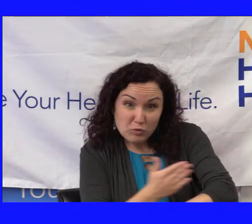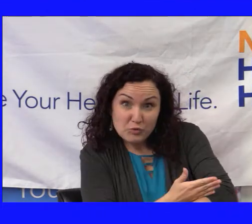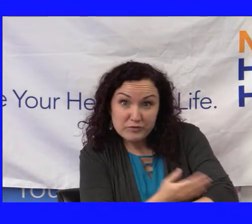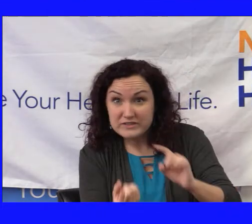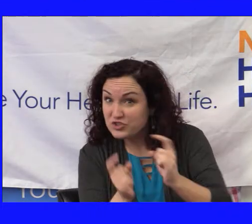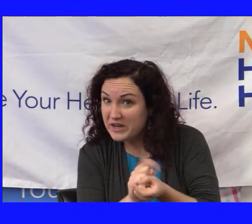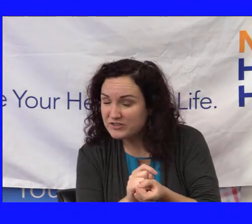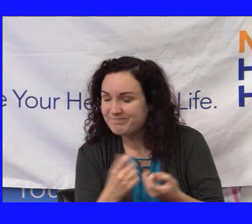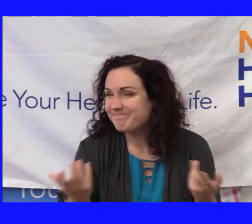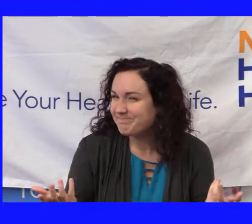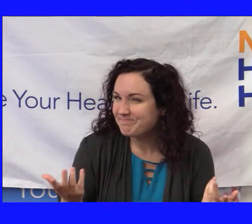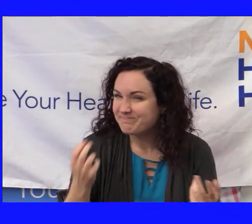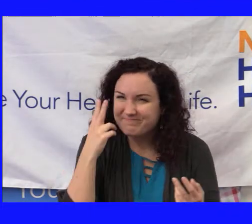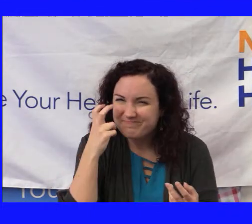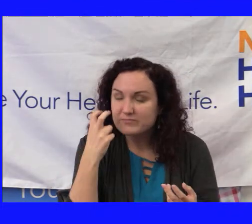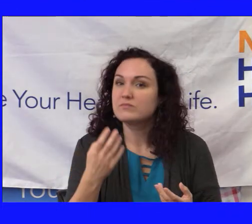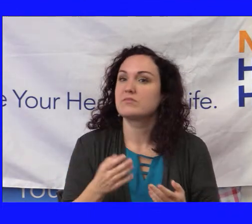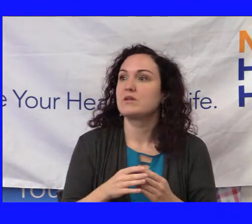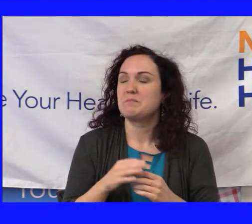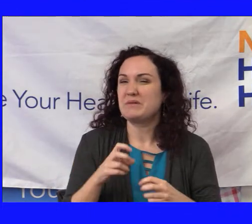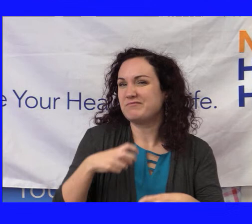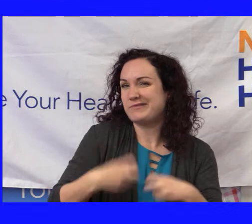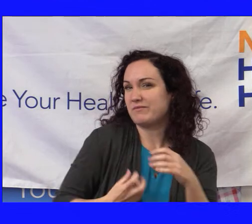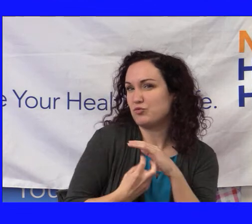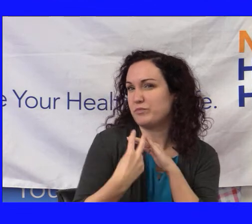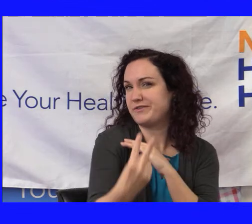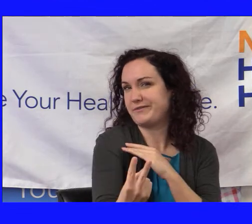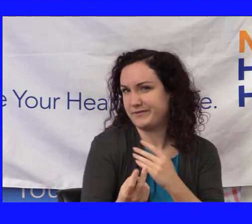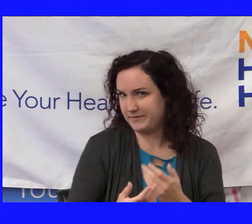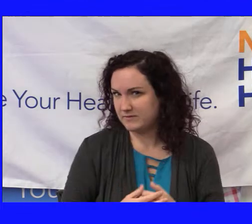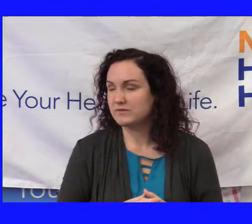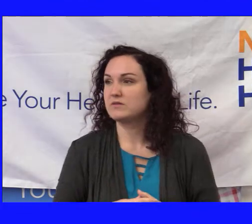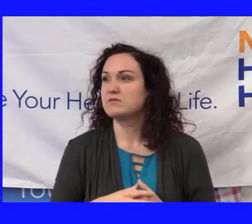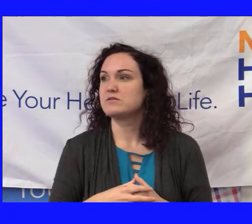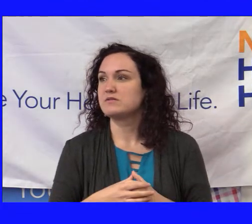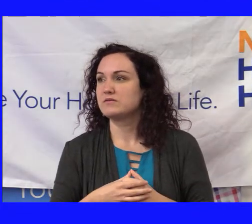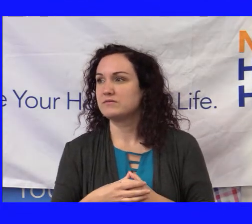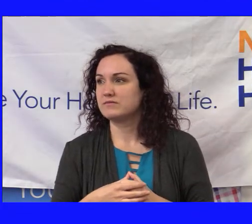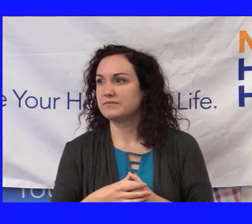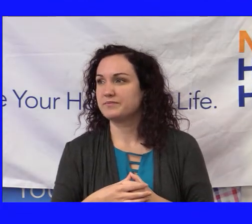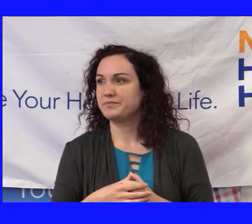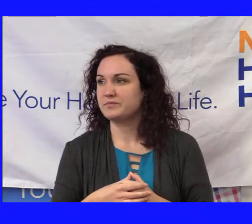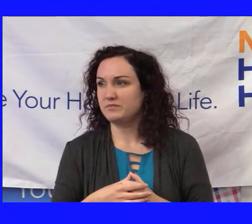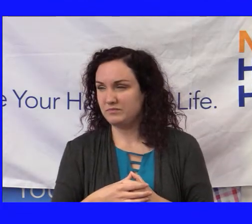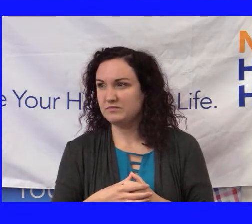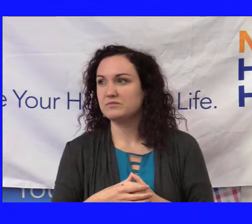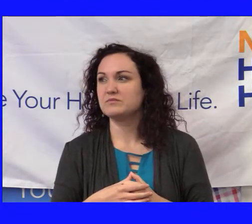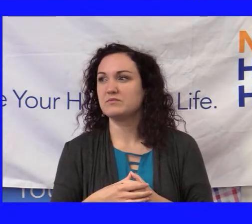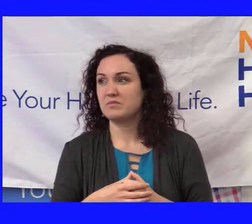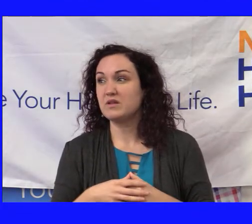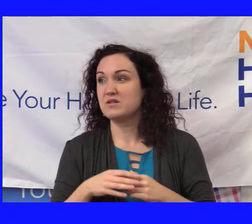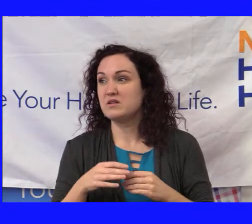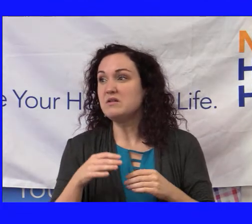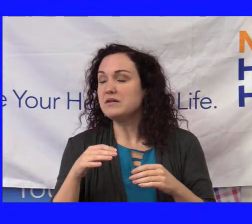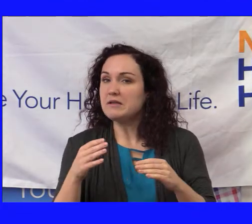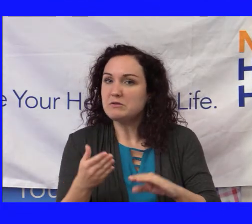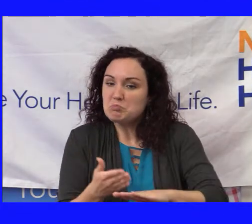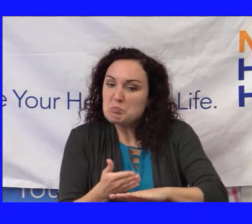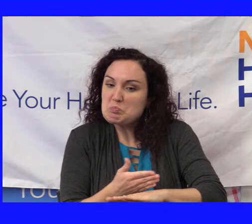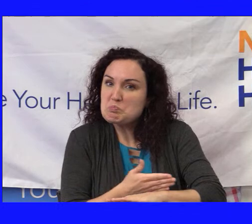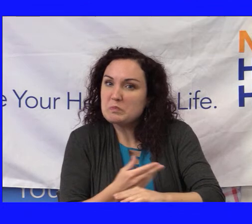time. So probably yes, we'll stay at McKesson because not only are they now a market leader, they've been increasing over the years,